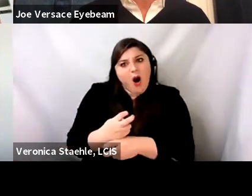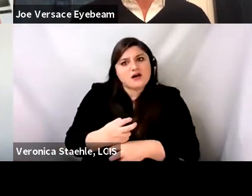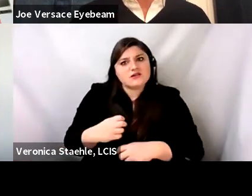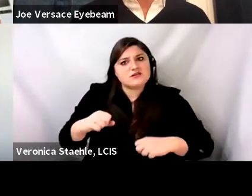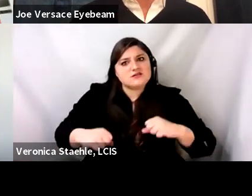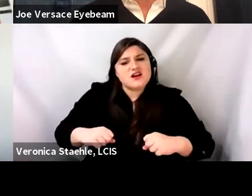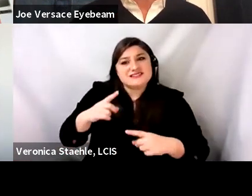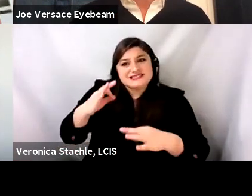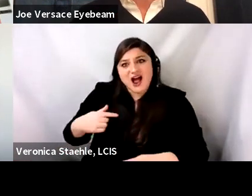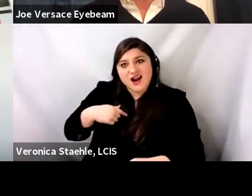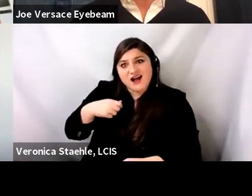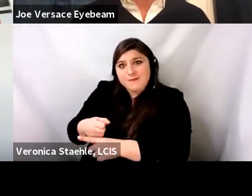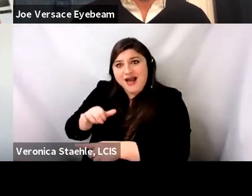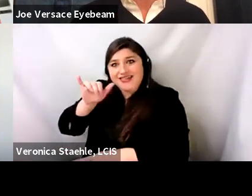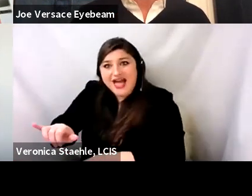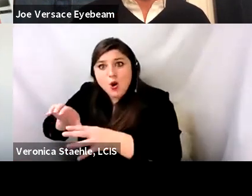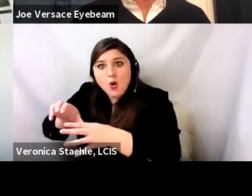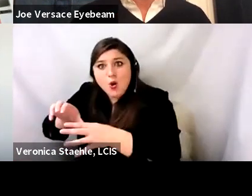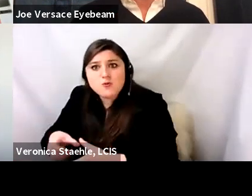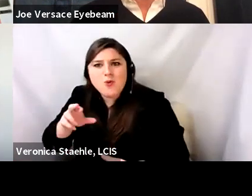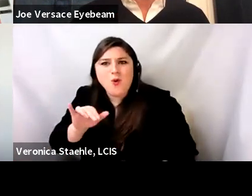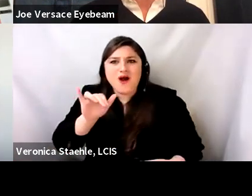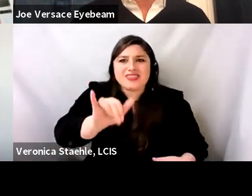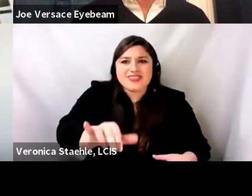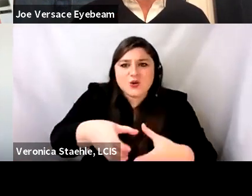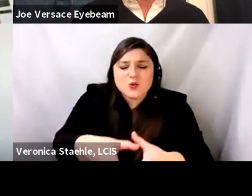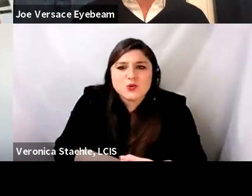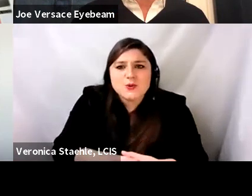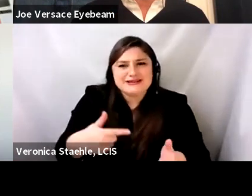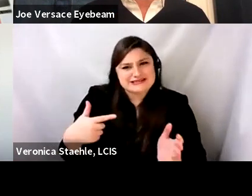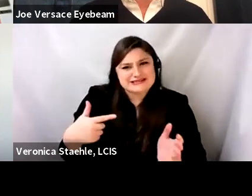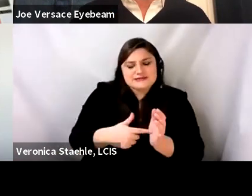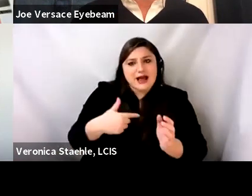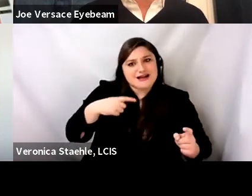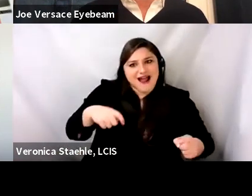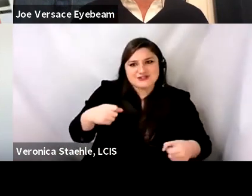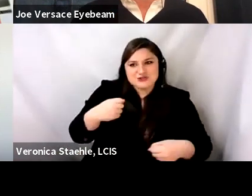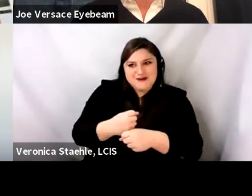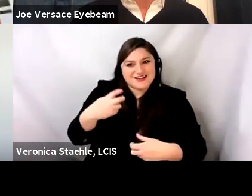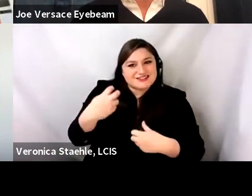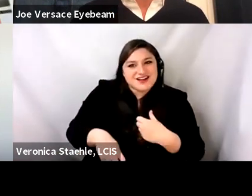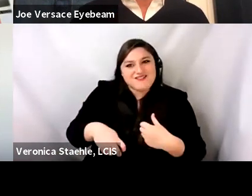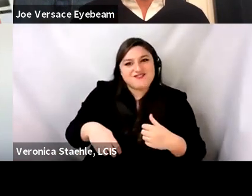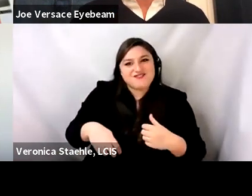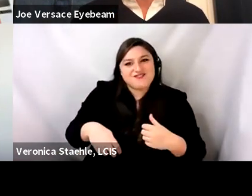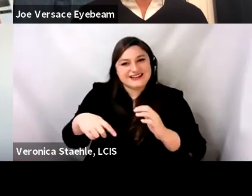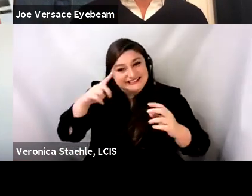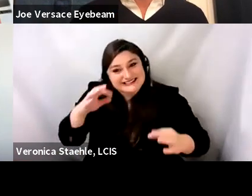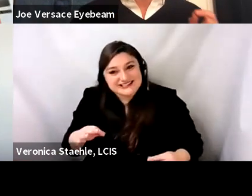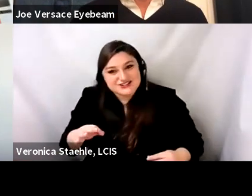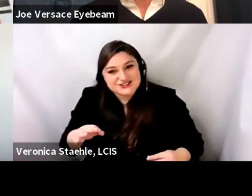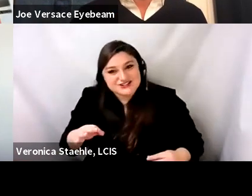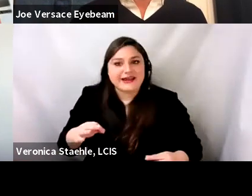So I think that the notion that Roddy and team had adopted prior, which is we have